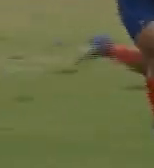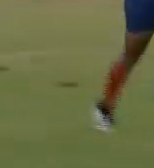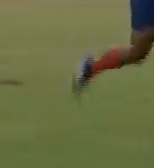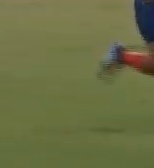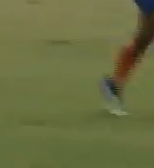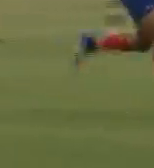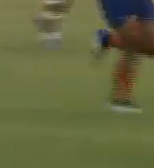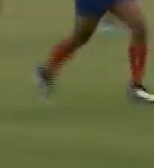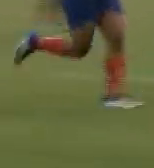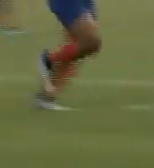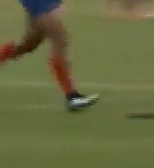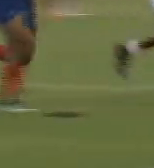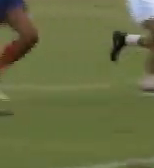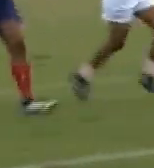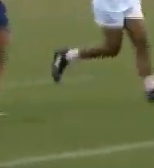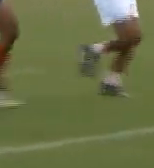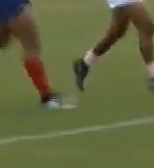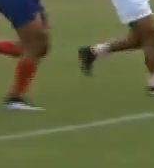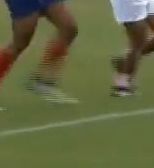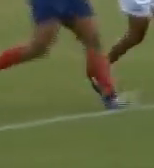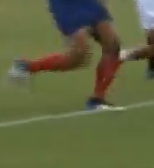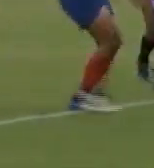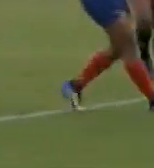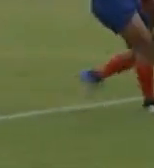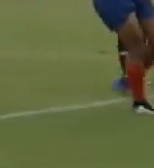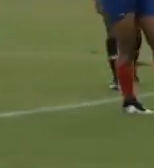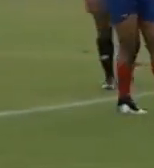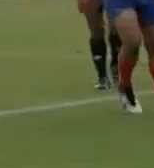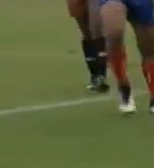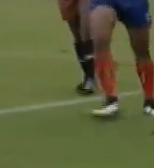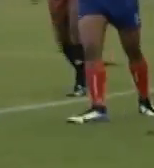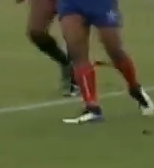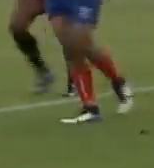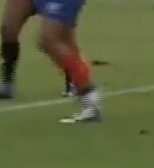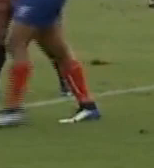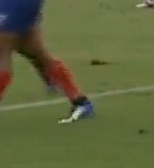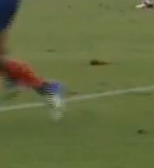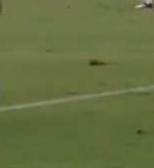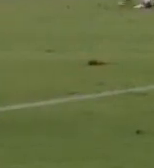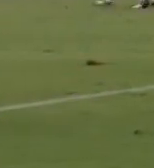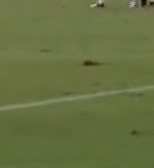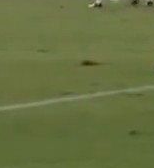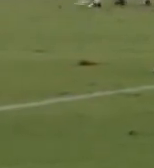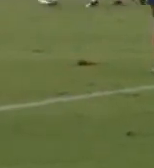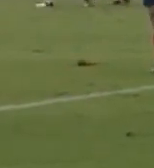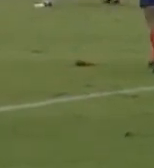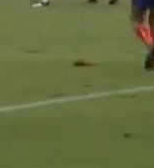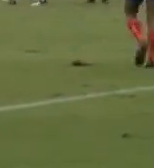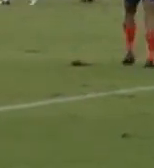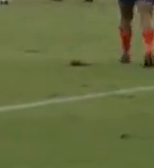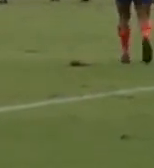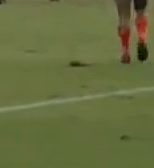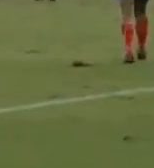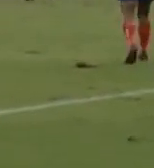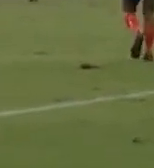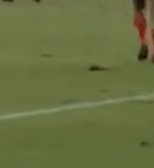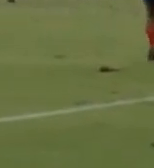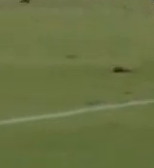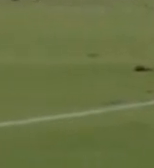inside. She will go race away for the first try for the Police Blue side. So